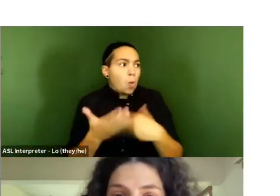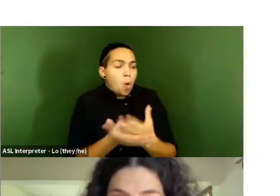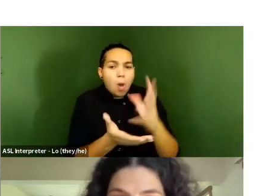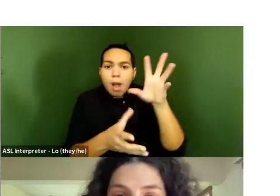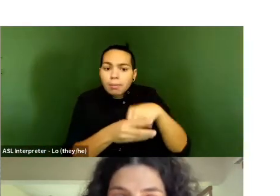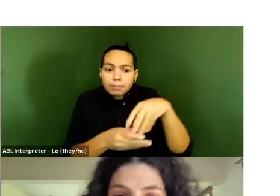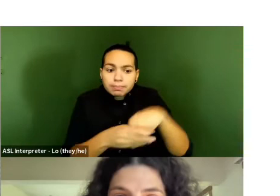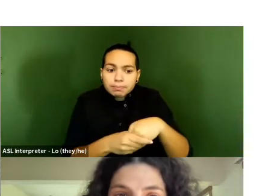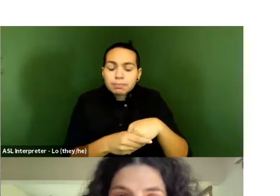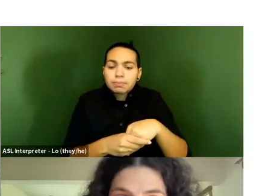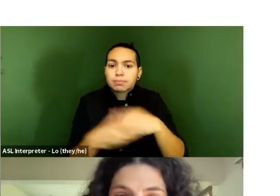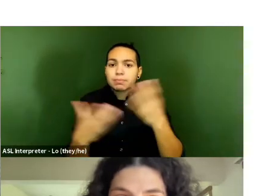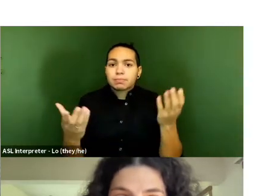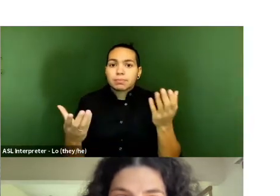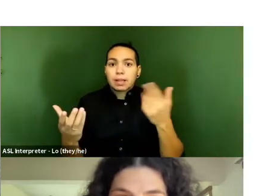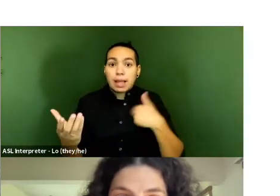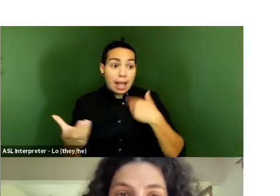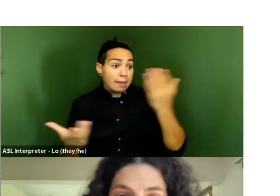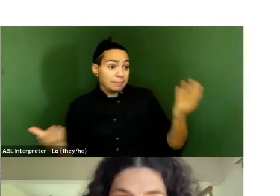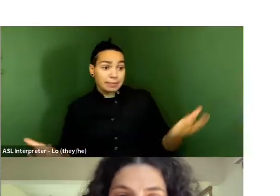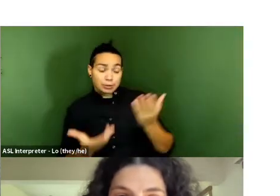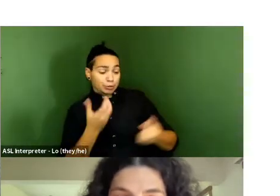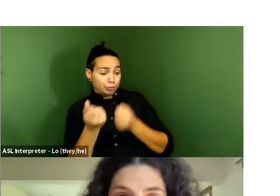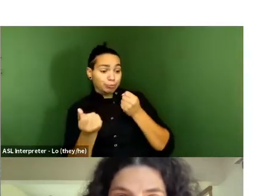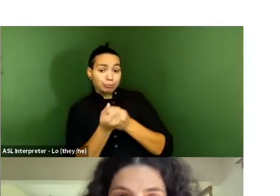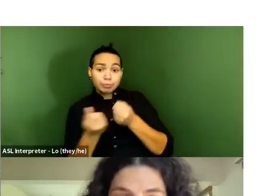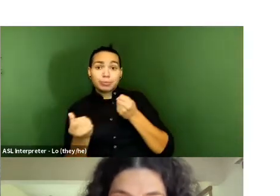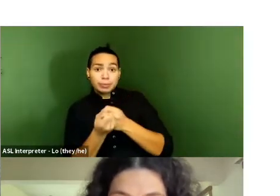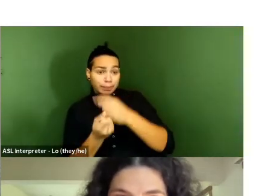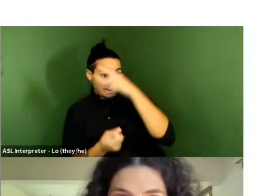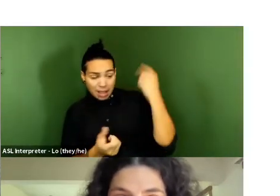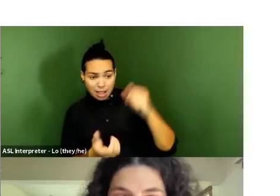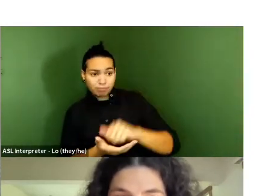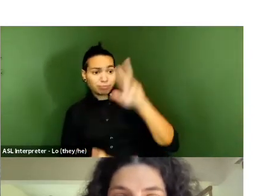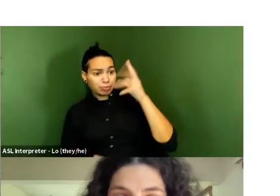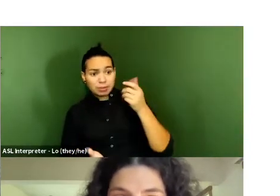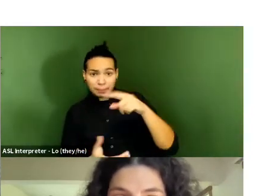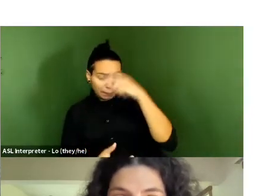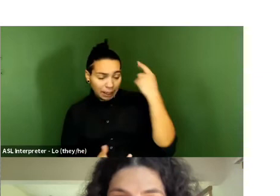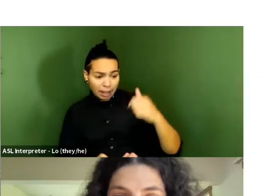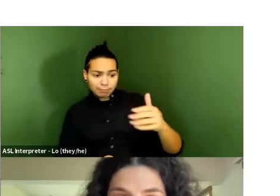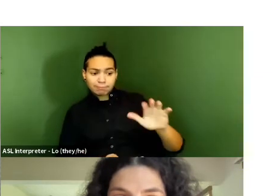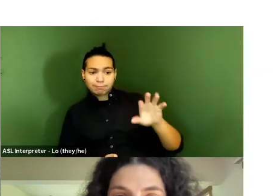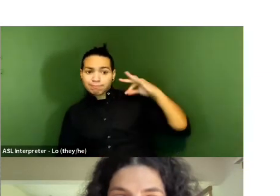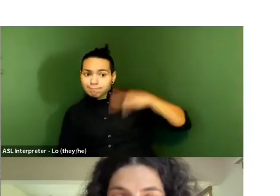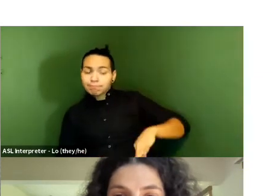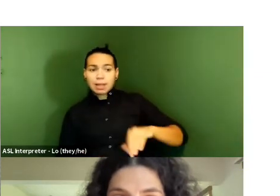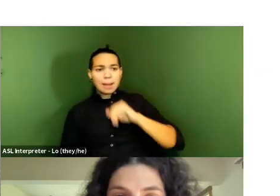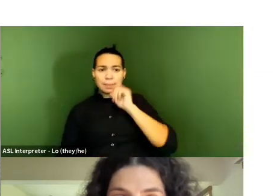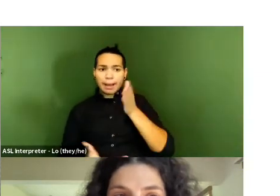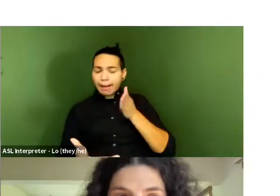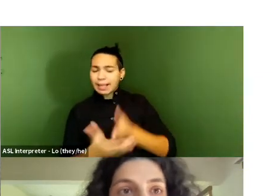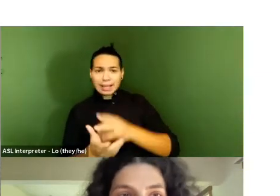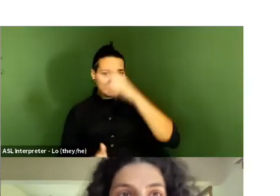it. And I'm all here for Black prosperity. I'm not coming for that. And I think that